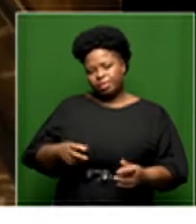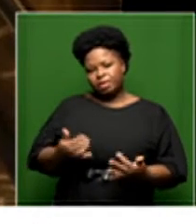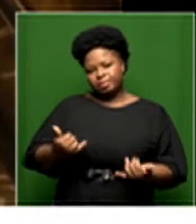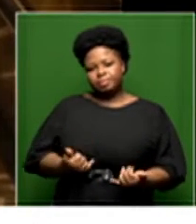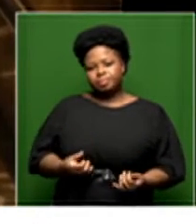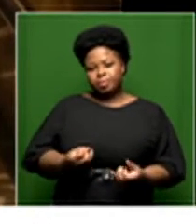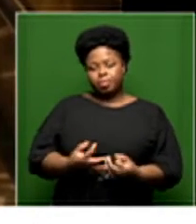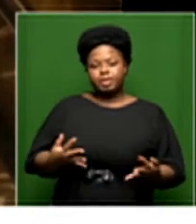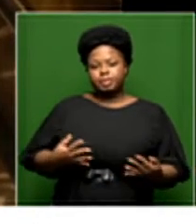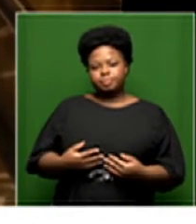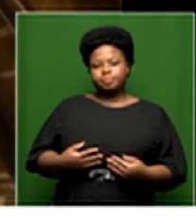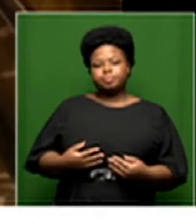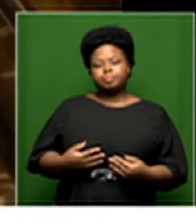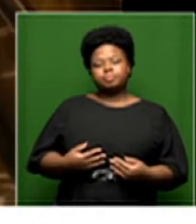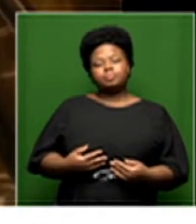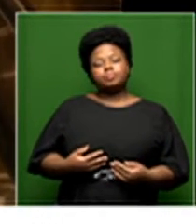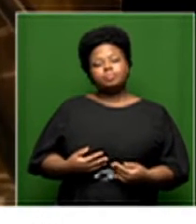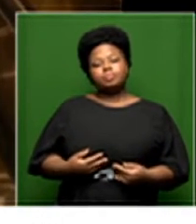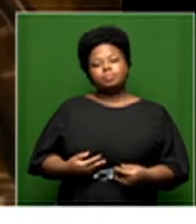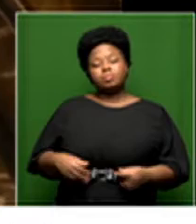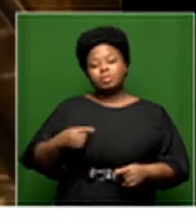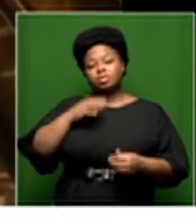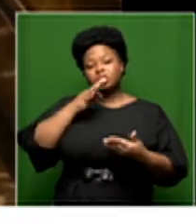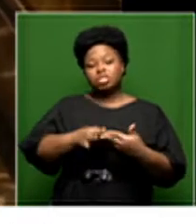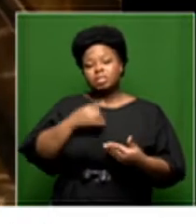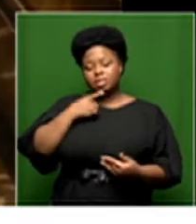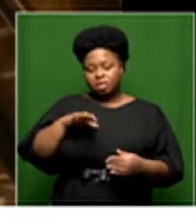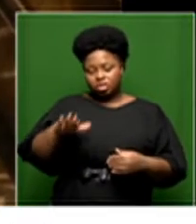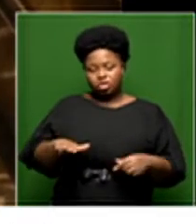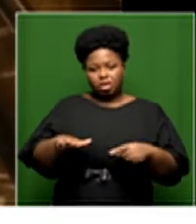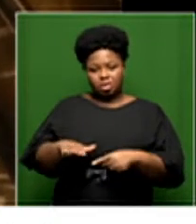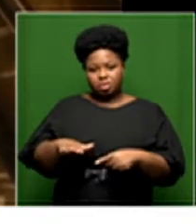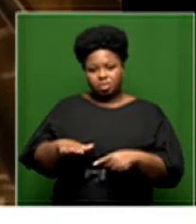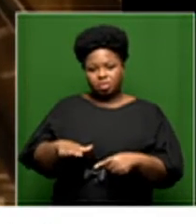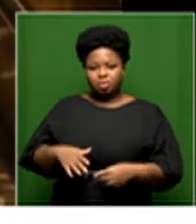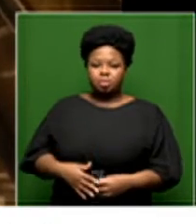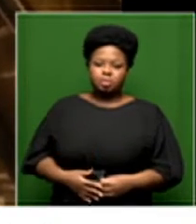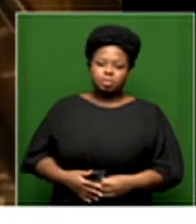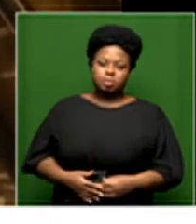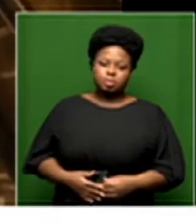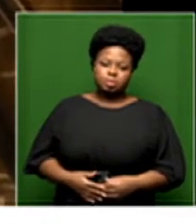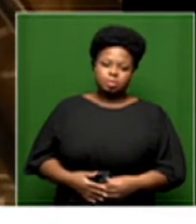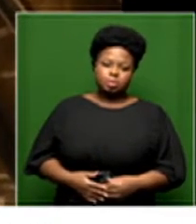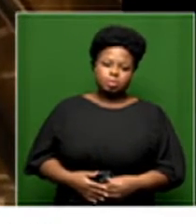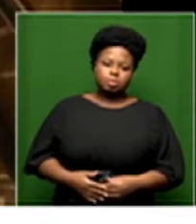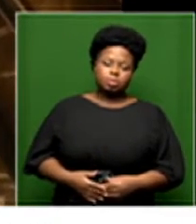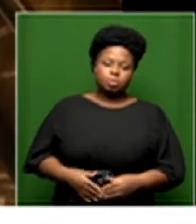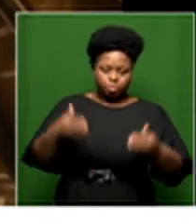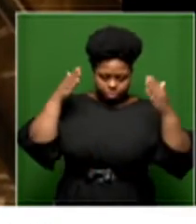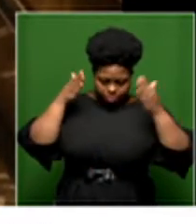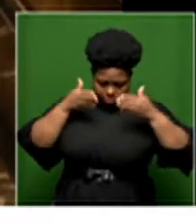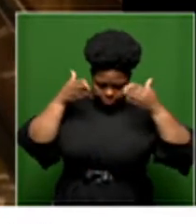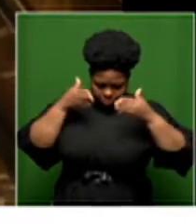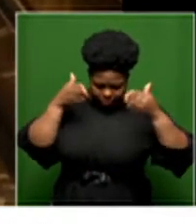literature that suggests that a student or a child, for that matter, optimal